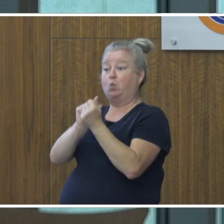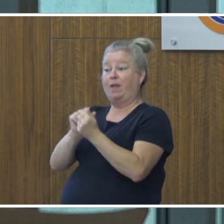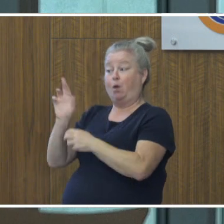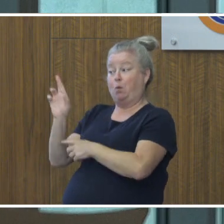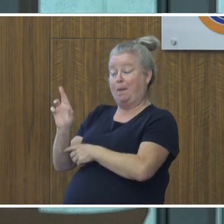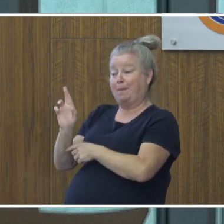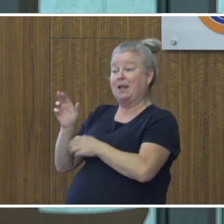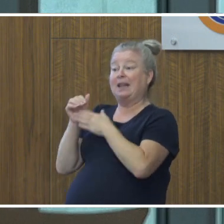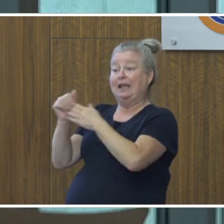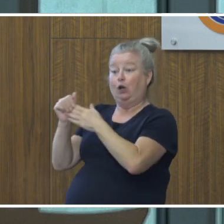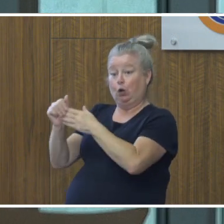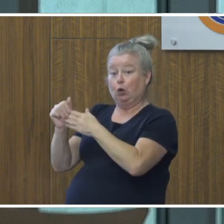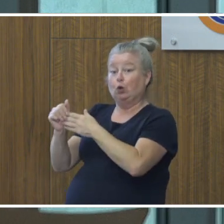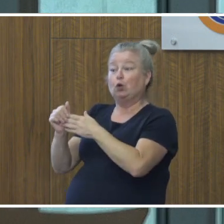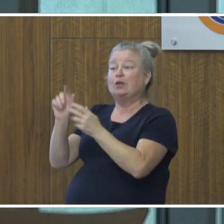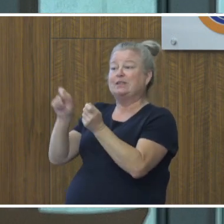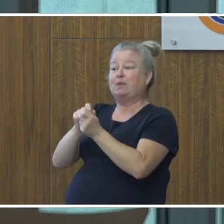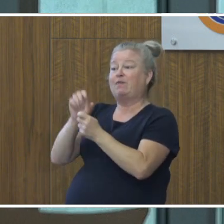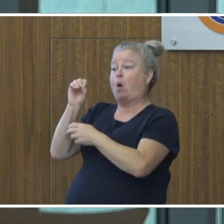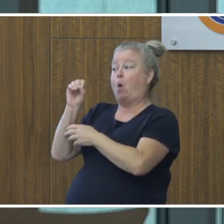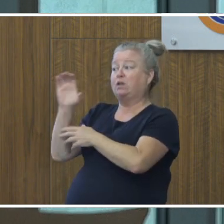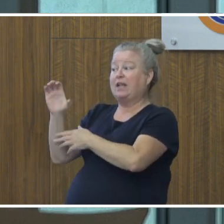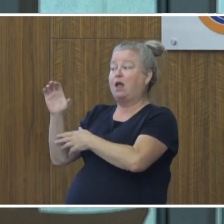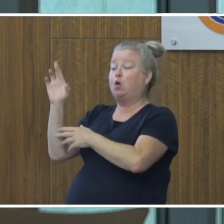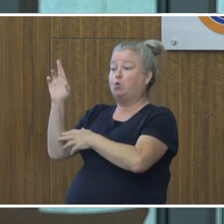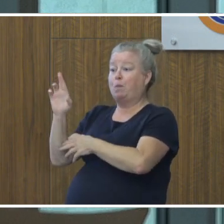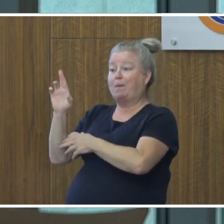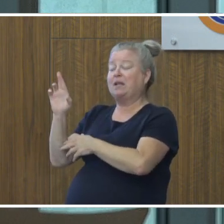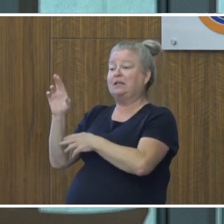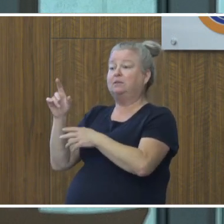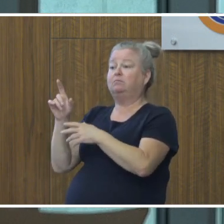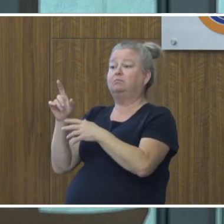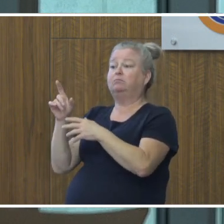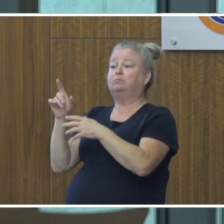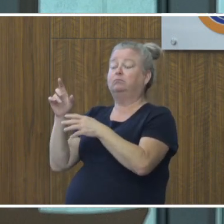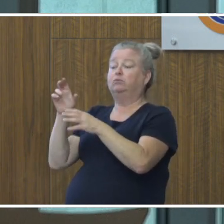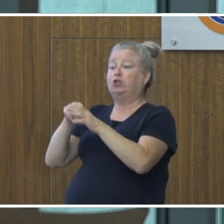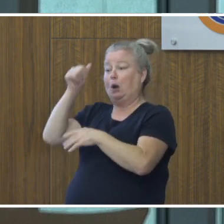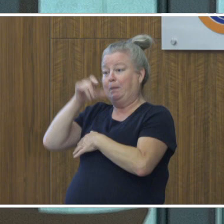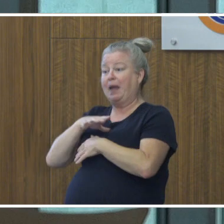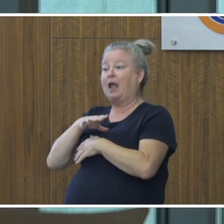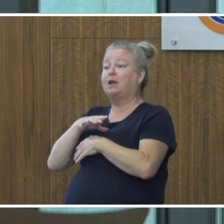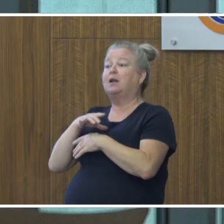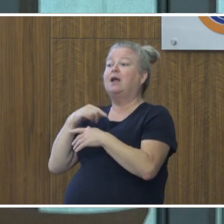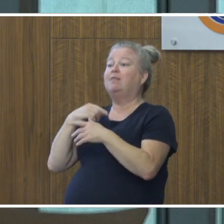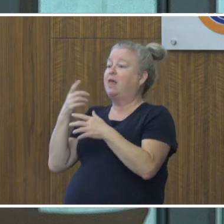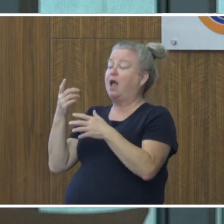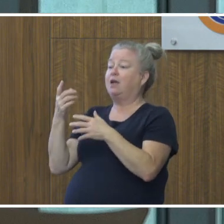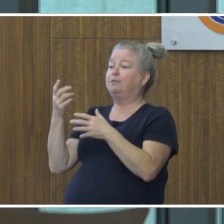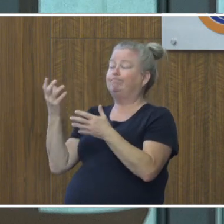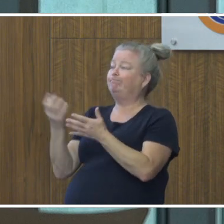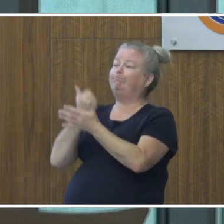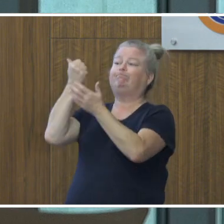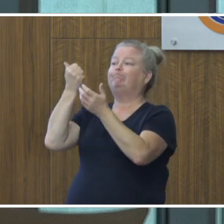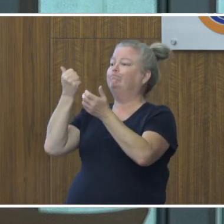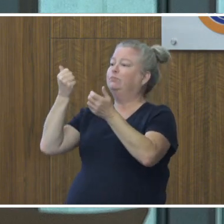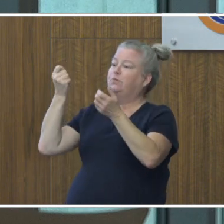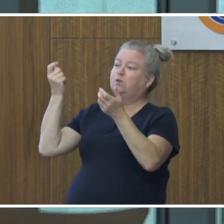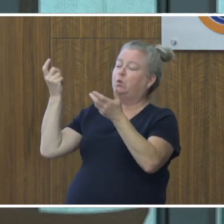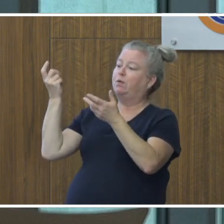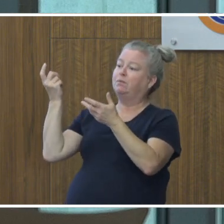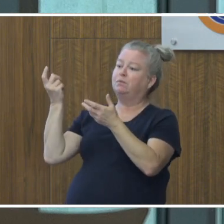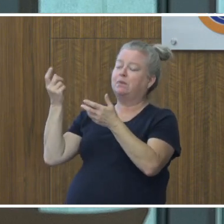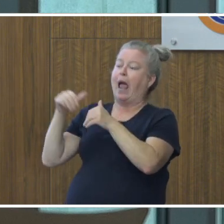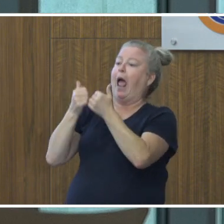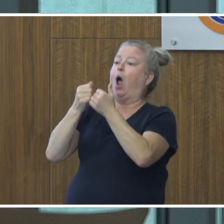Republican leadership, specifically the Orange County Republican chairman, and the local Republican Party championed this as a victory for the way that they drew the